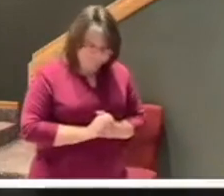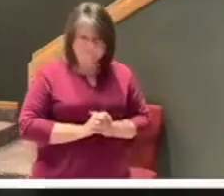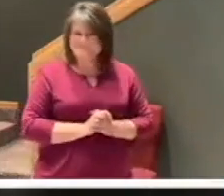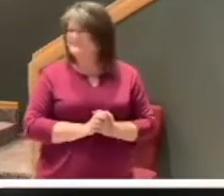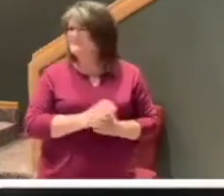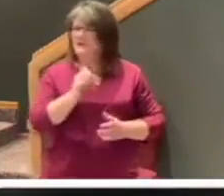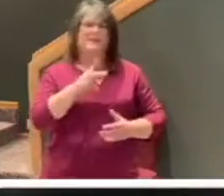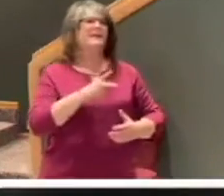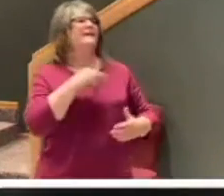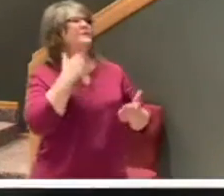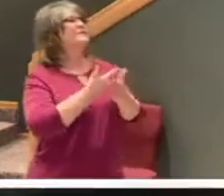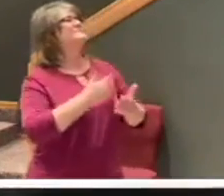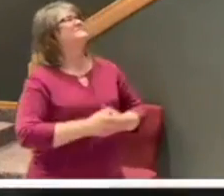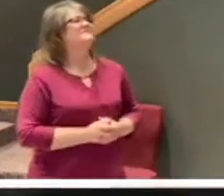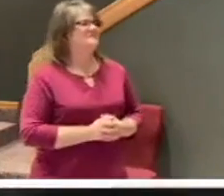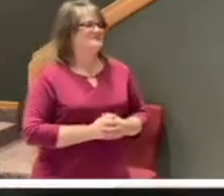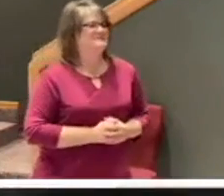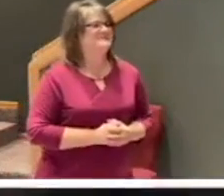Okay, I'm good.